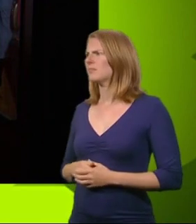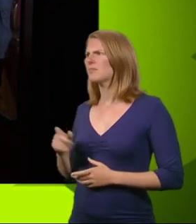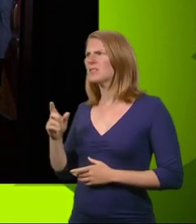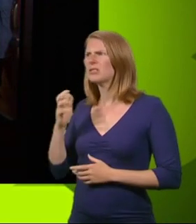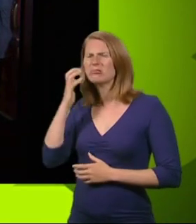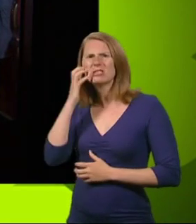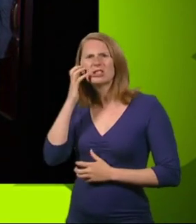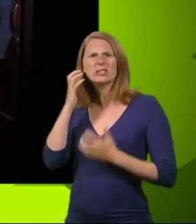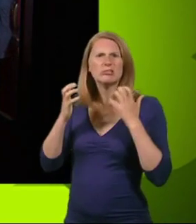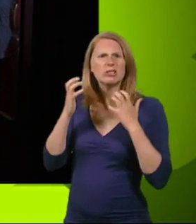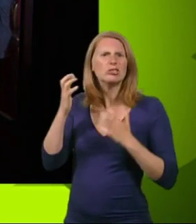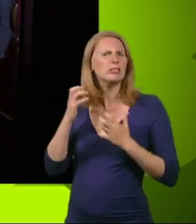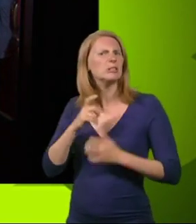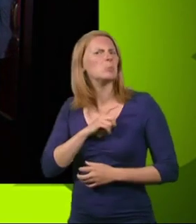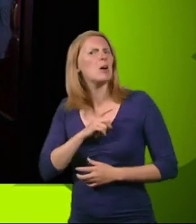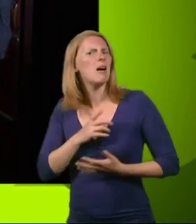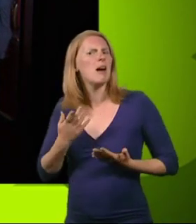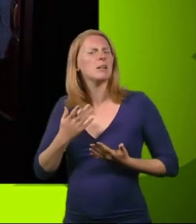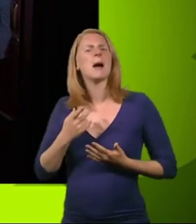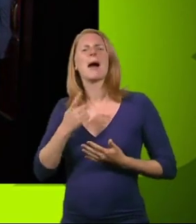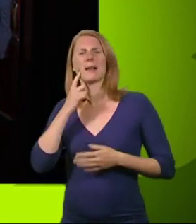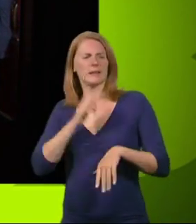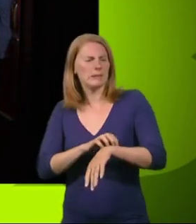scratching? It's called scabies.